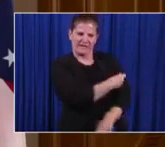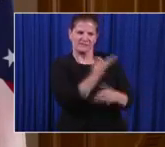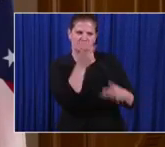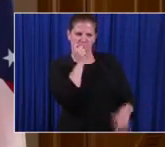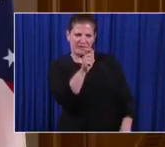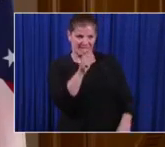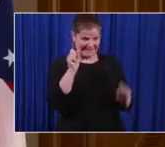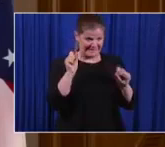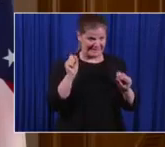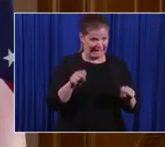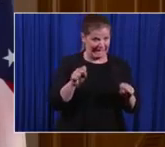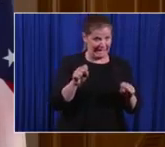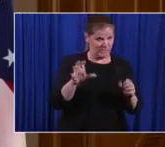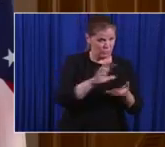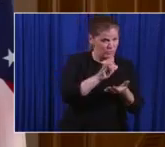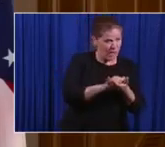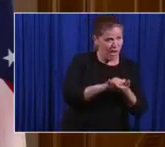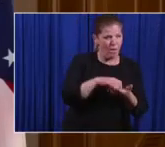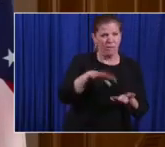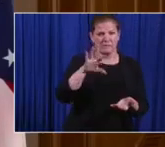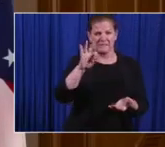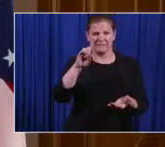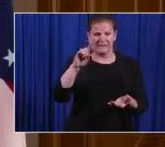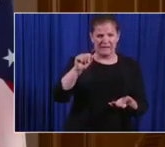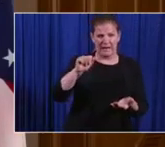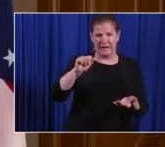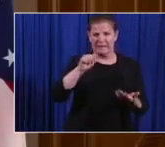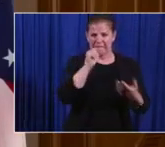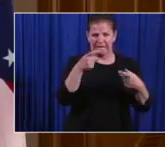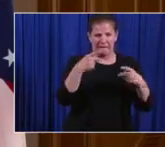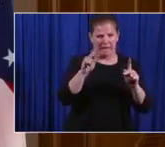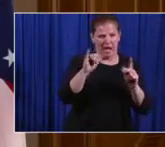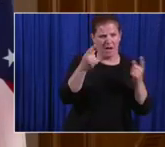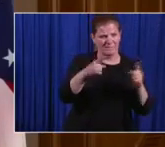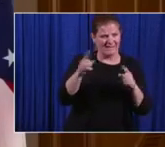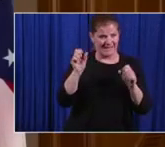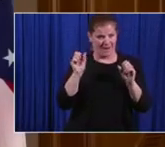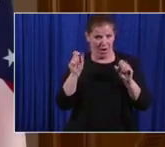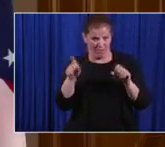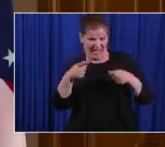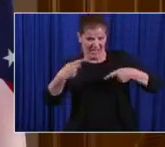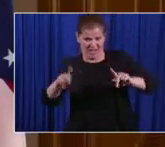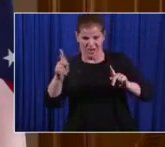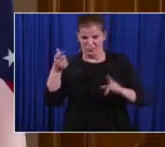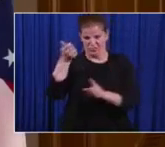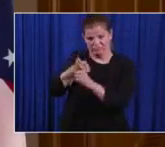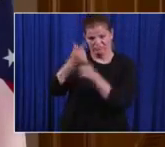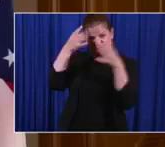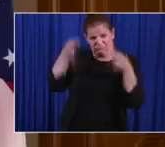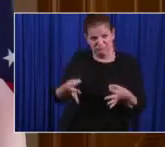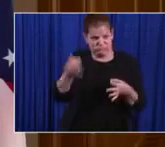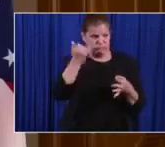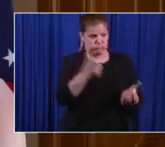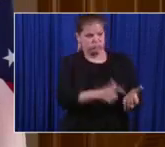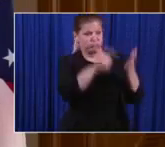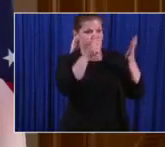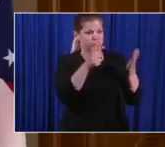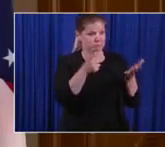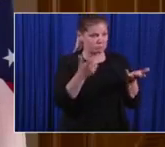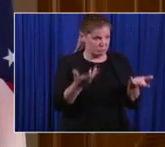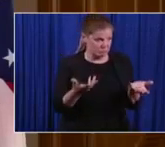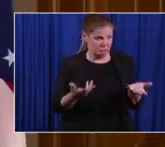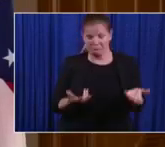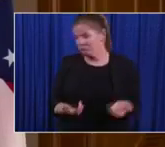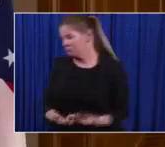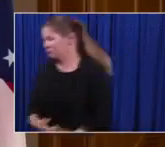you just talk about that a little bit and how that process work here in the coming months? Yeah, I'm not their lawyer, and I'm not trying to